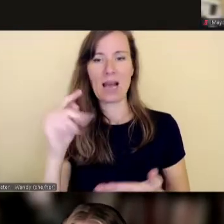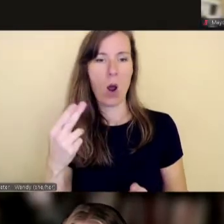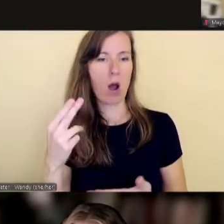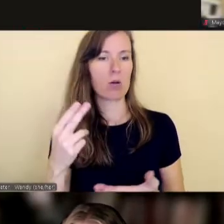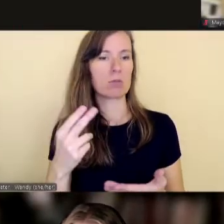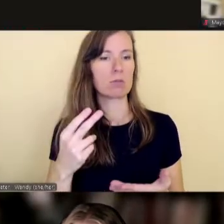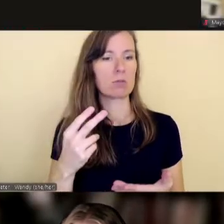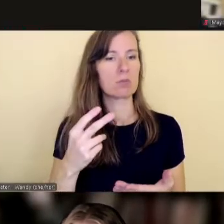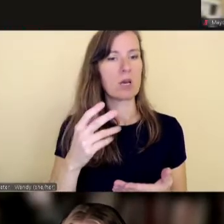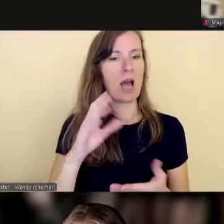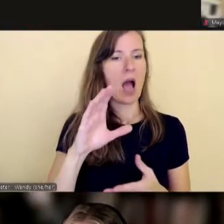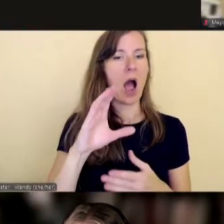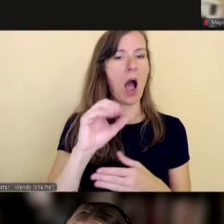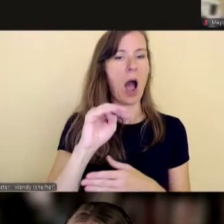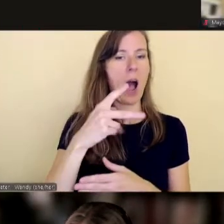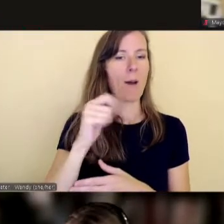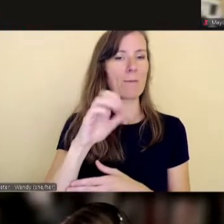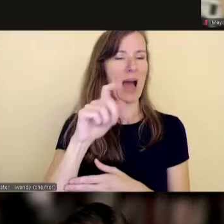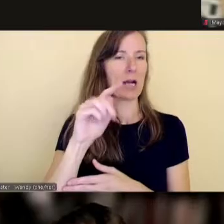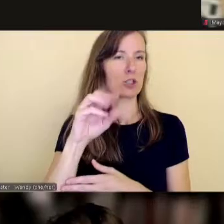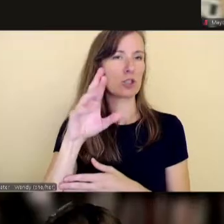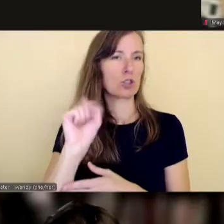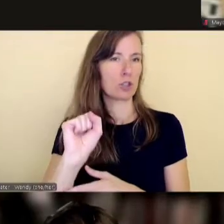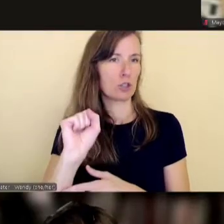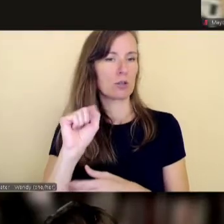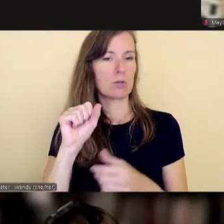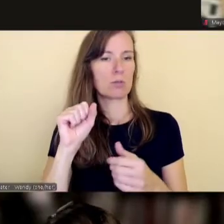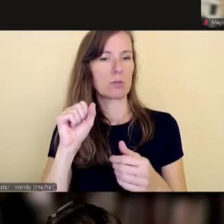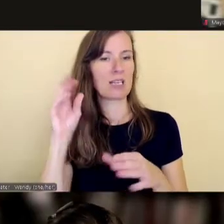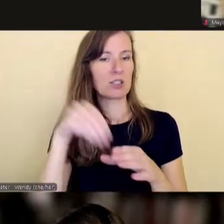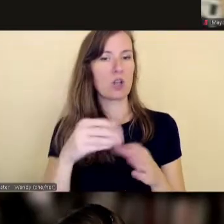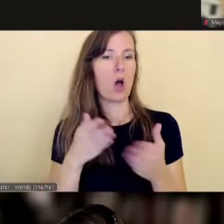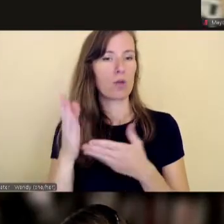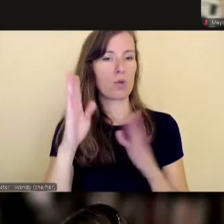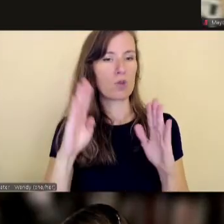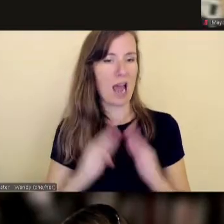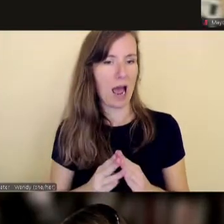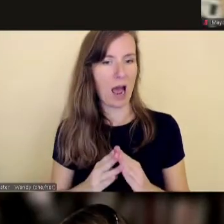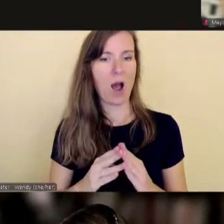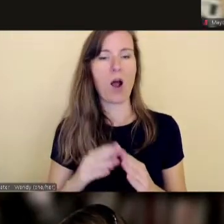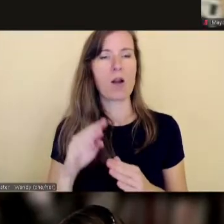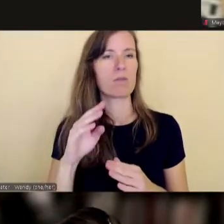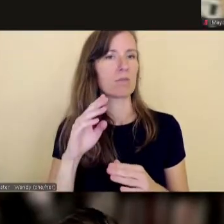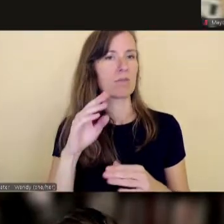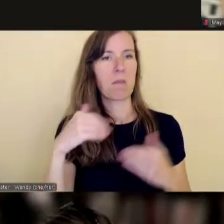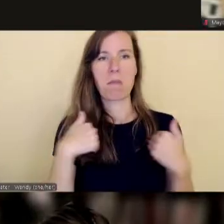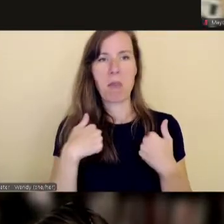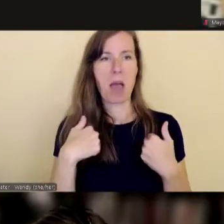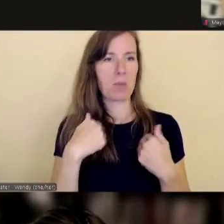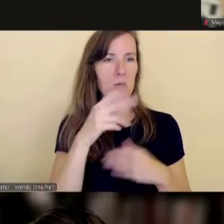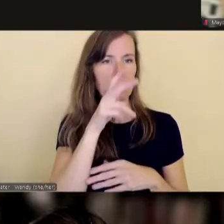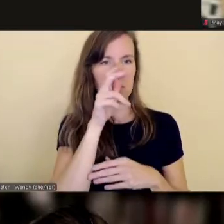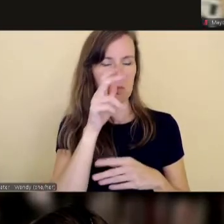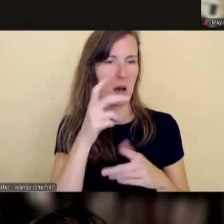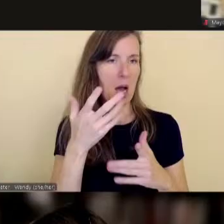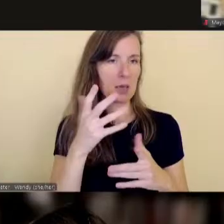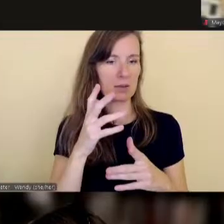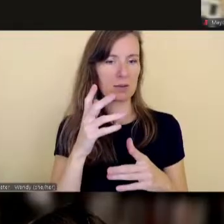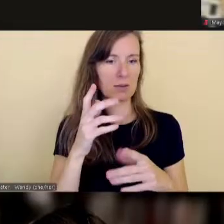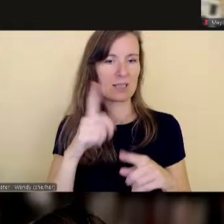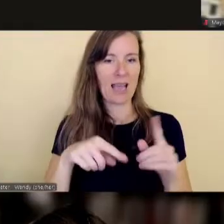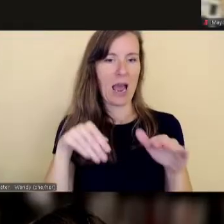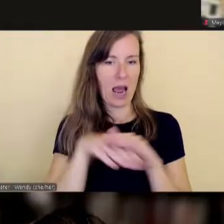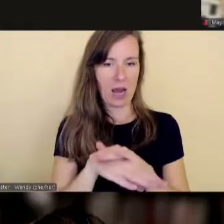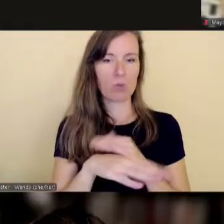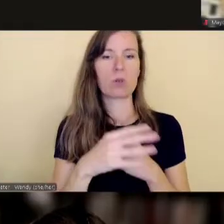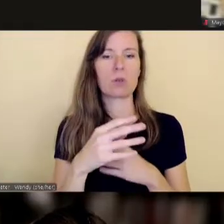to food waste. On October 22nd, 2025, both Sheila Sallow and I attended another